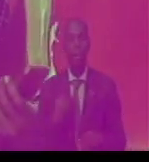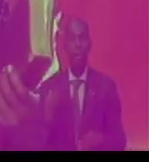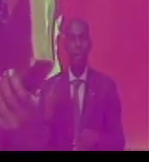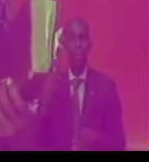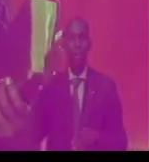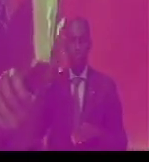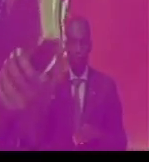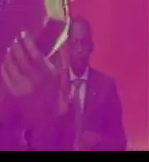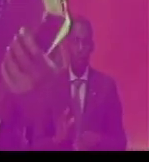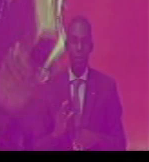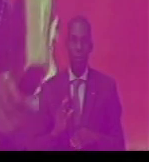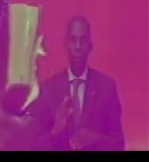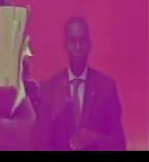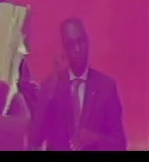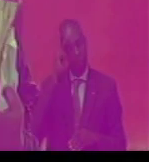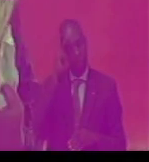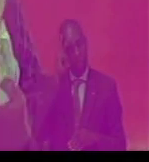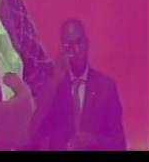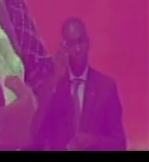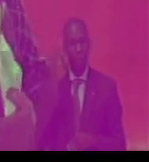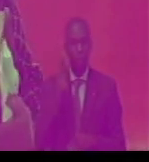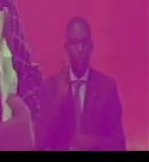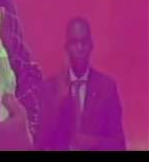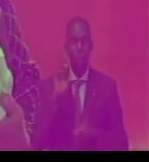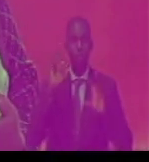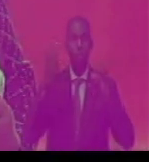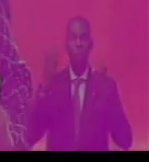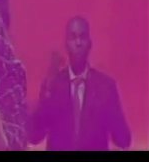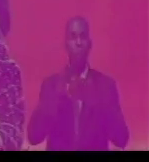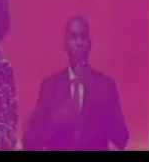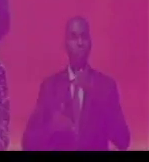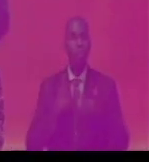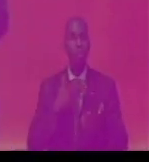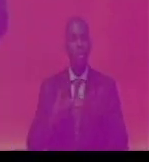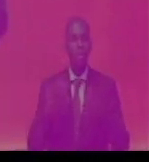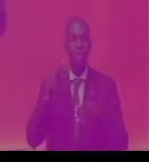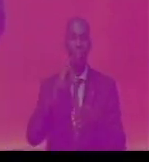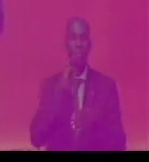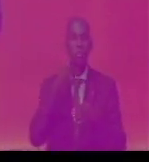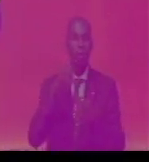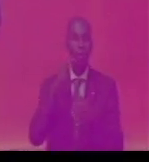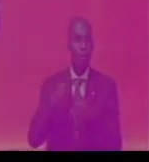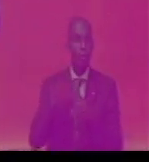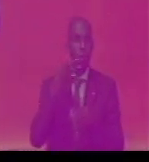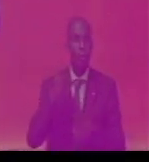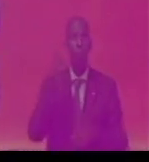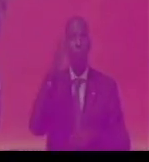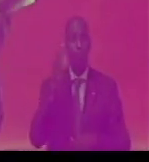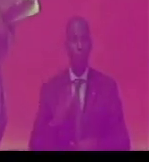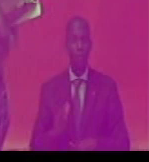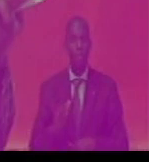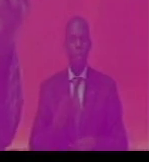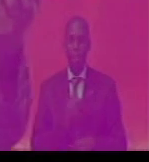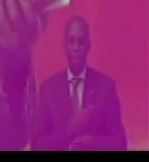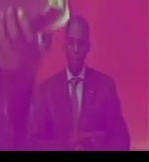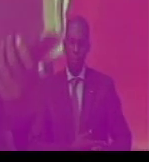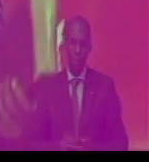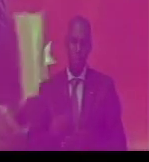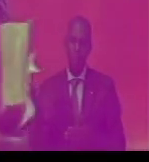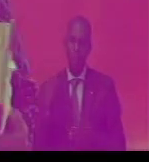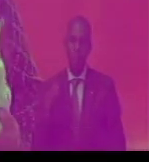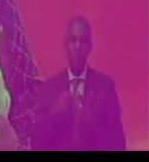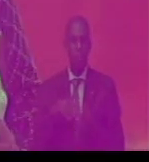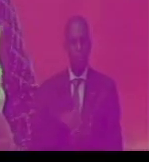2009, we have power night. And our GS preached a message titled, Whatsoever in the Word of